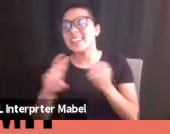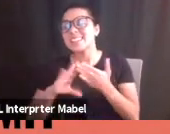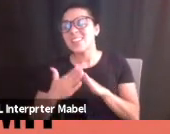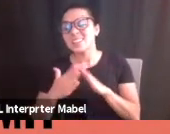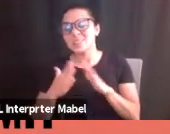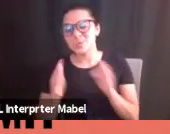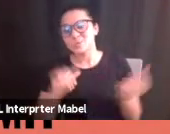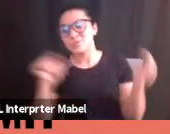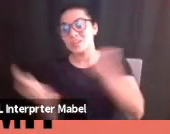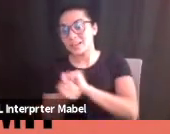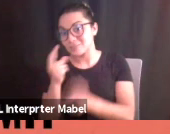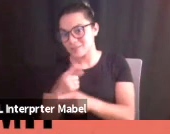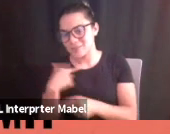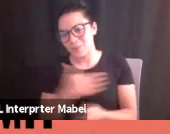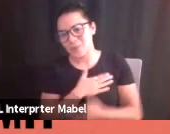doing.